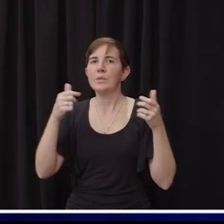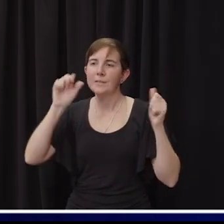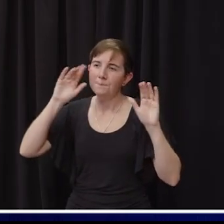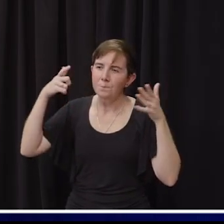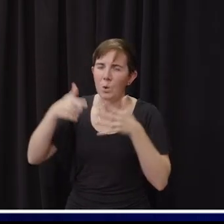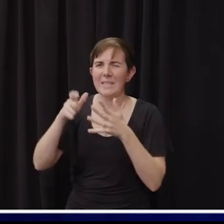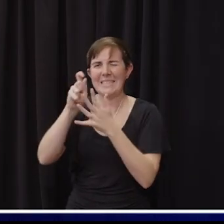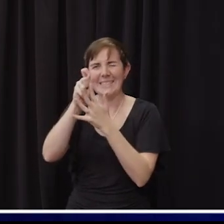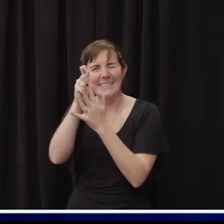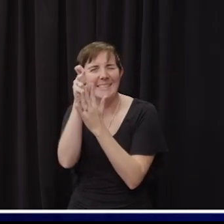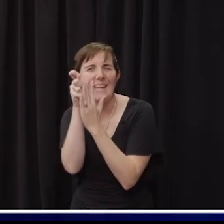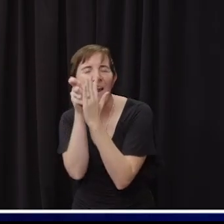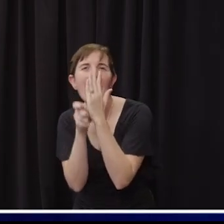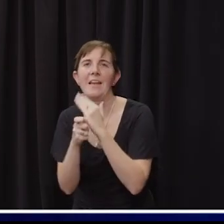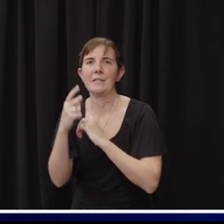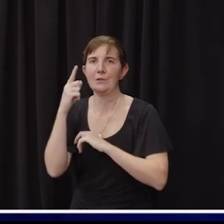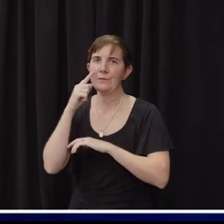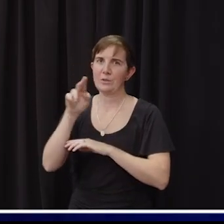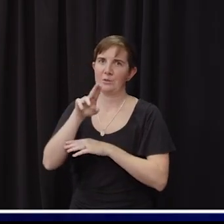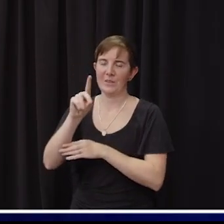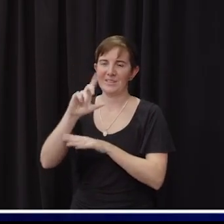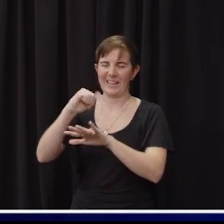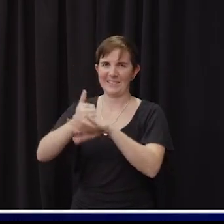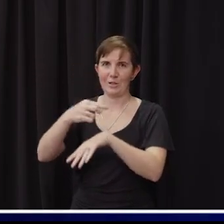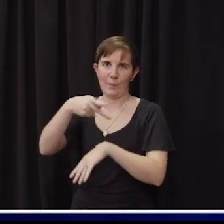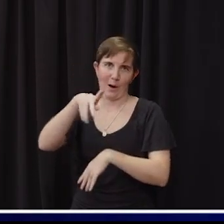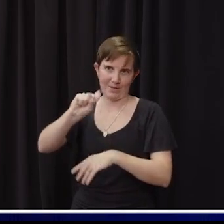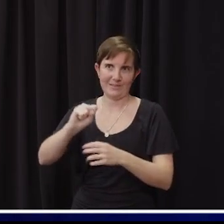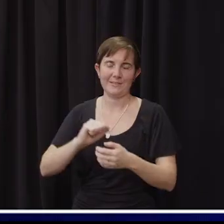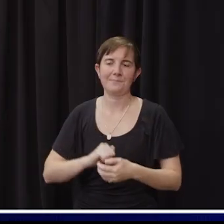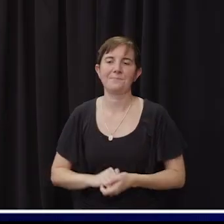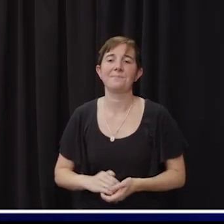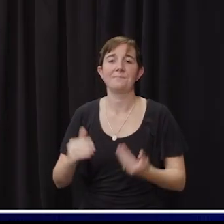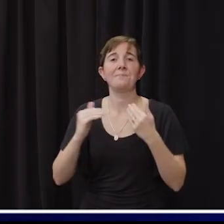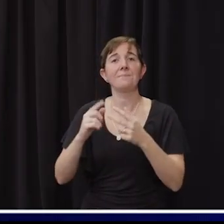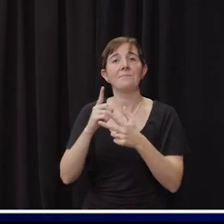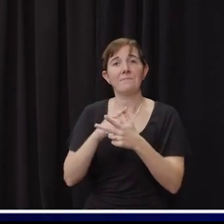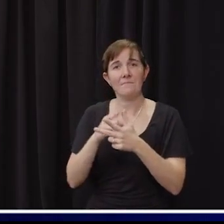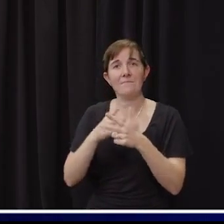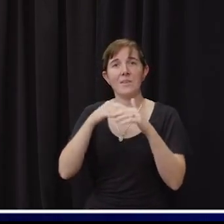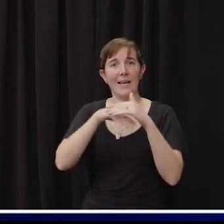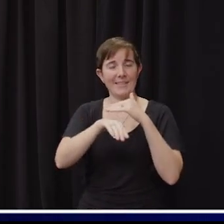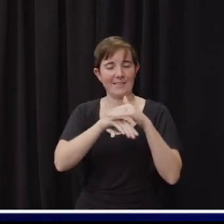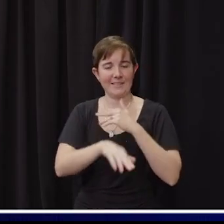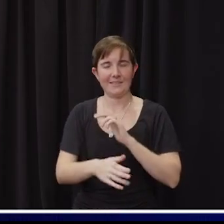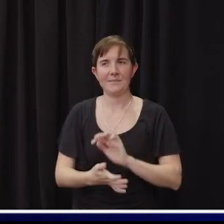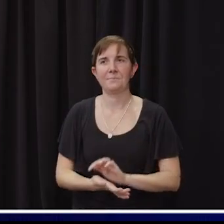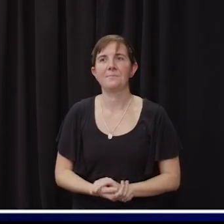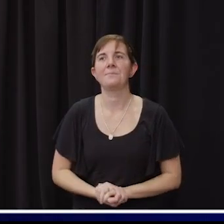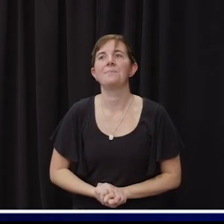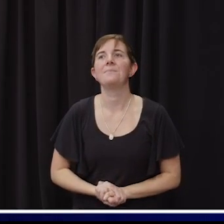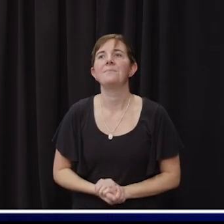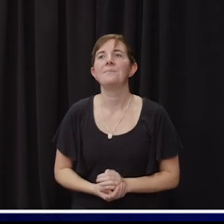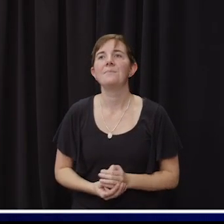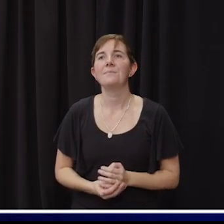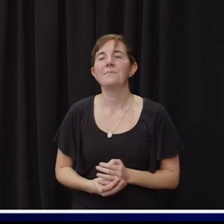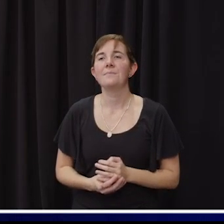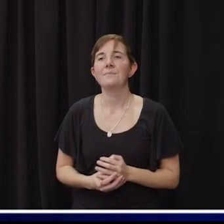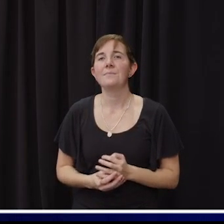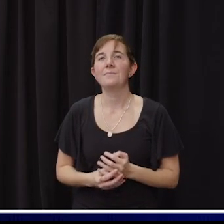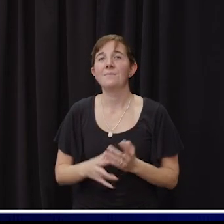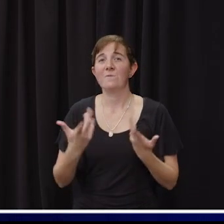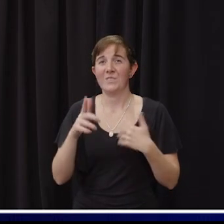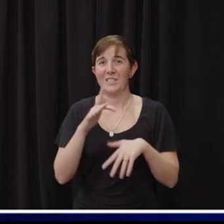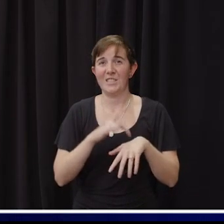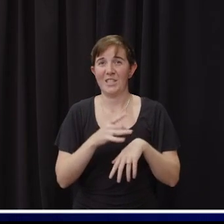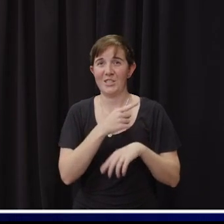finite detail when it comes to universal design in the parks. So first, access. I don't know if you've been